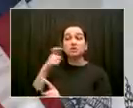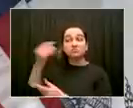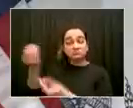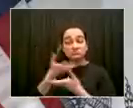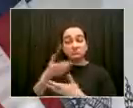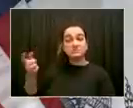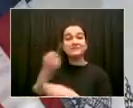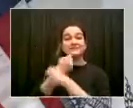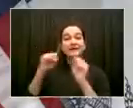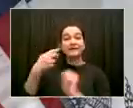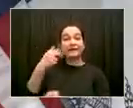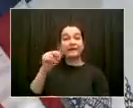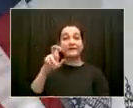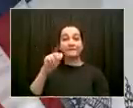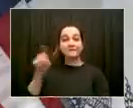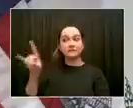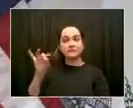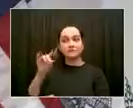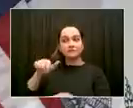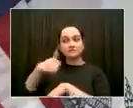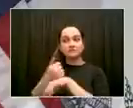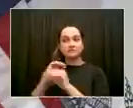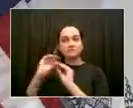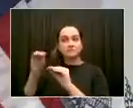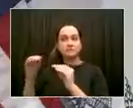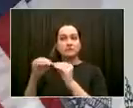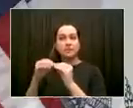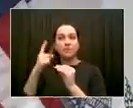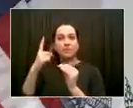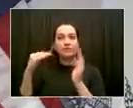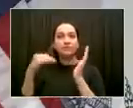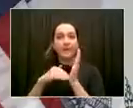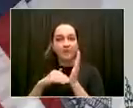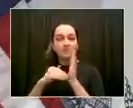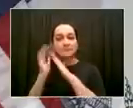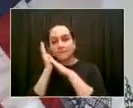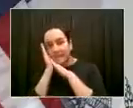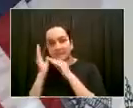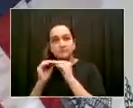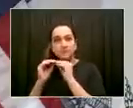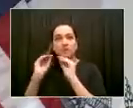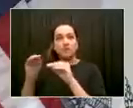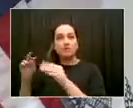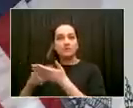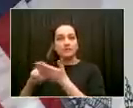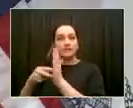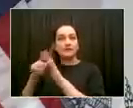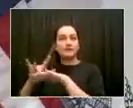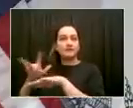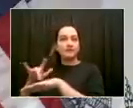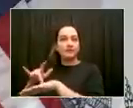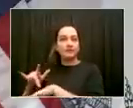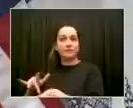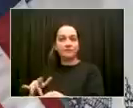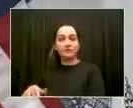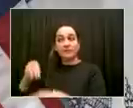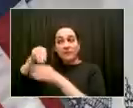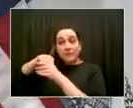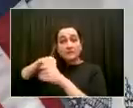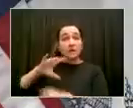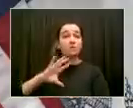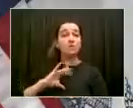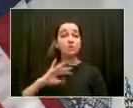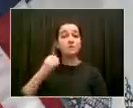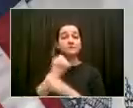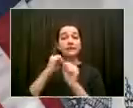safe havens work because there's mental health support and substance misuse support in the facilities. So